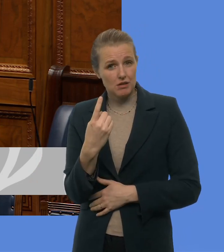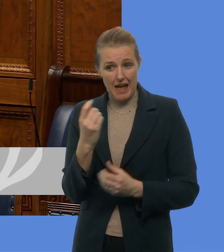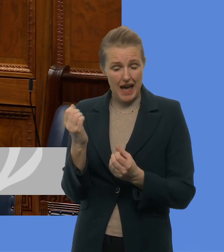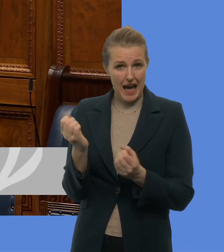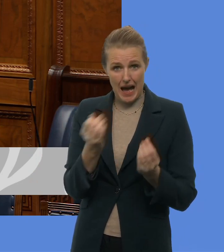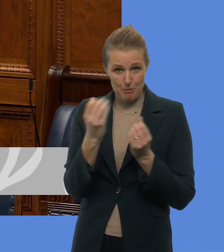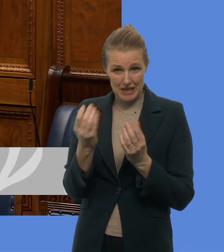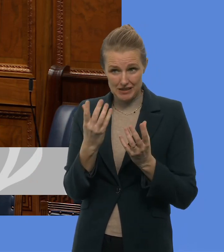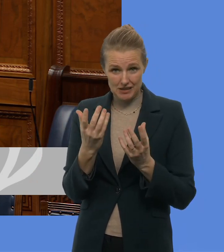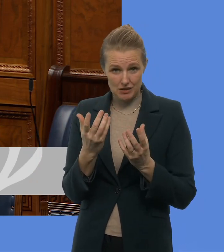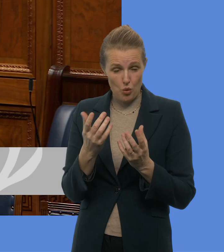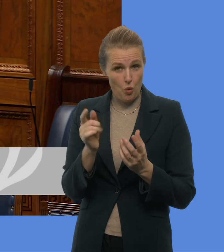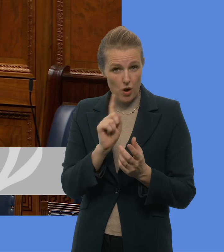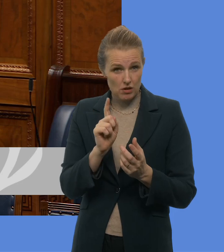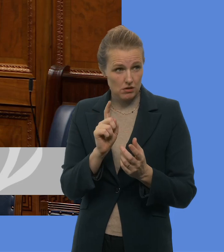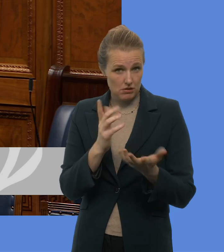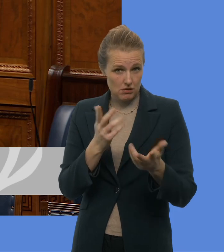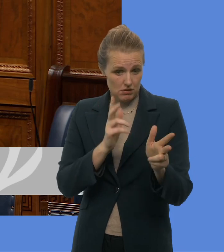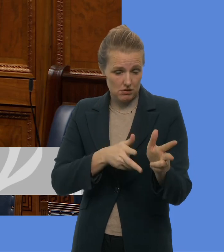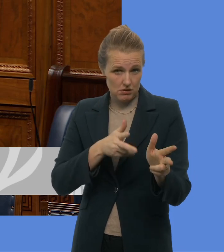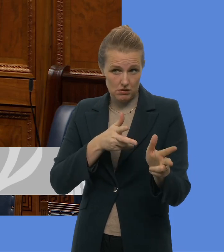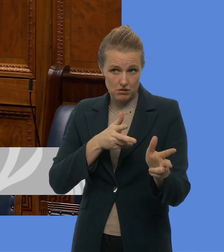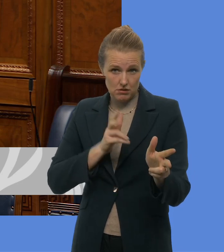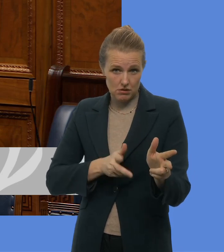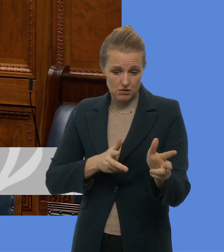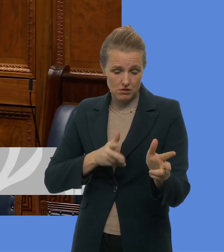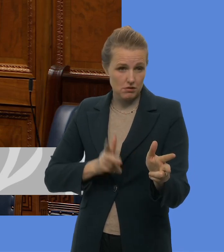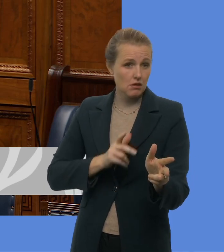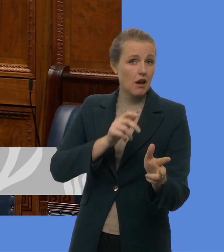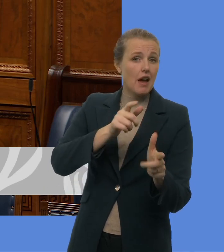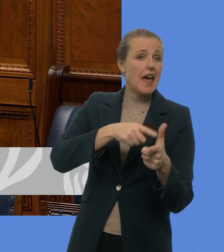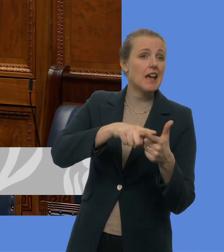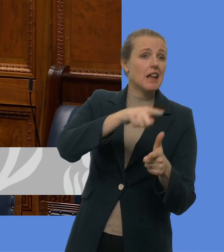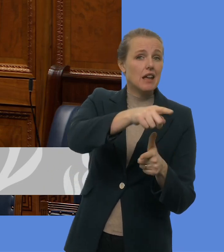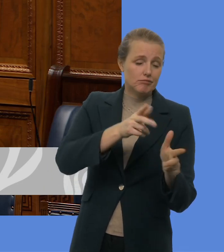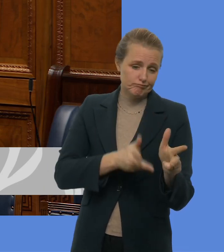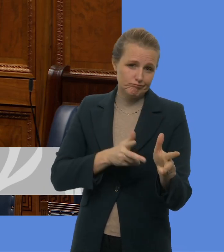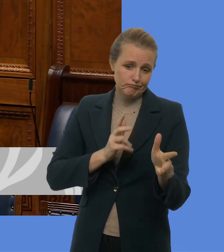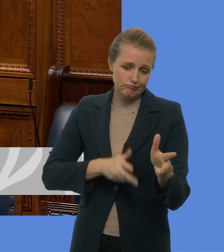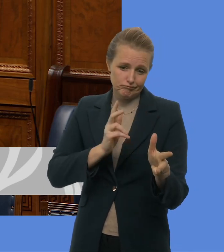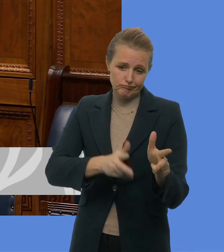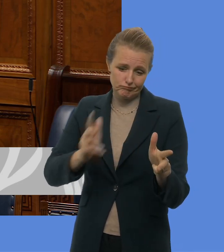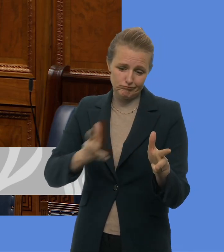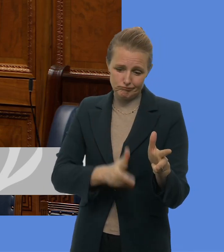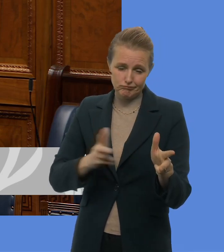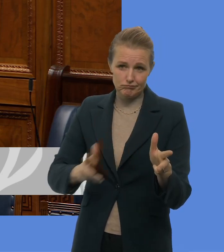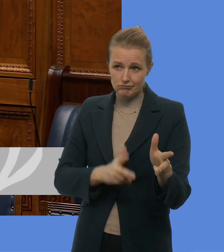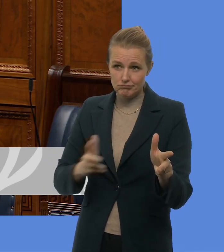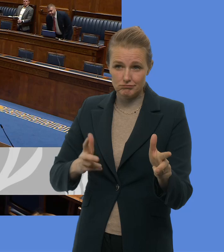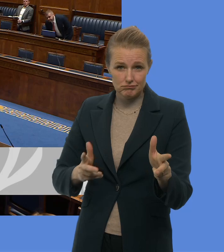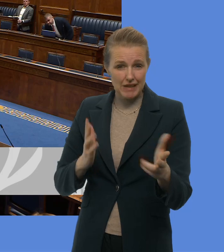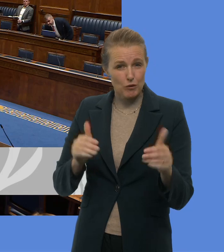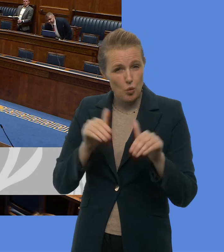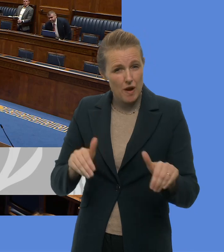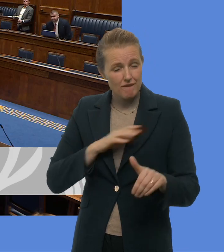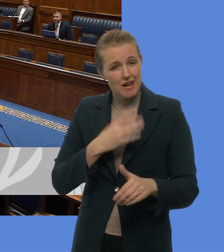Northern Ireland were outside a hospital emergency department, with some waiting up to 9 hours before they were able to pass on their patient?